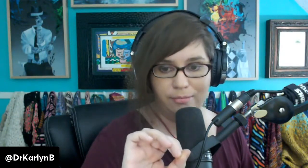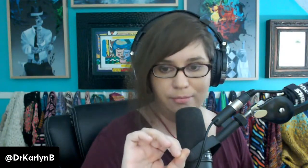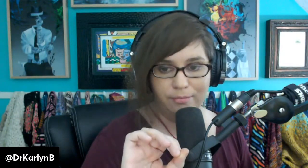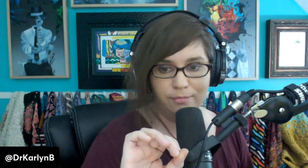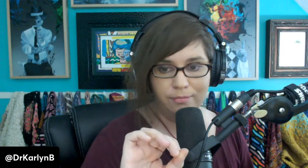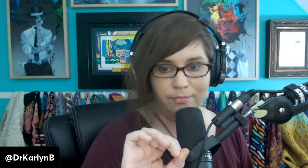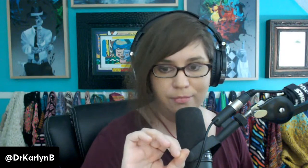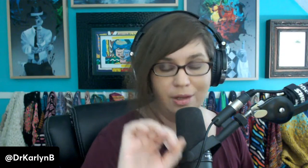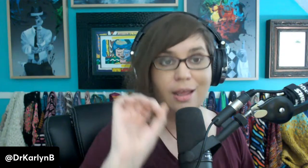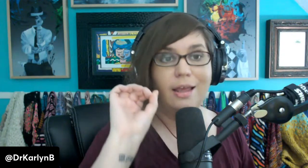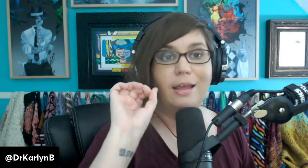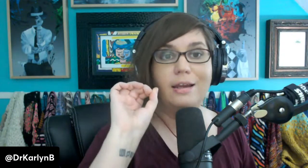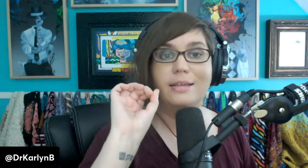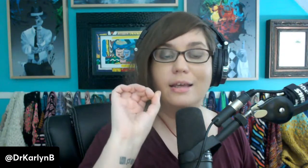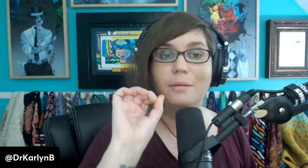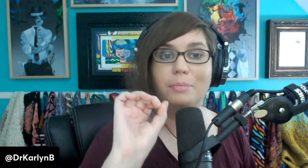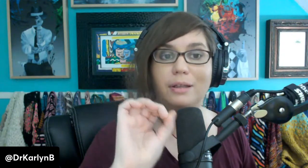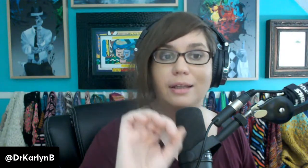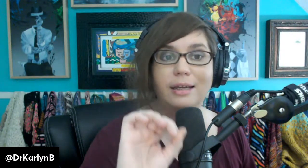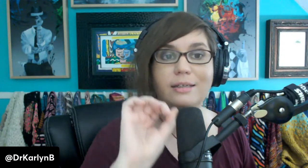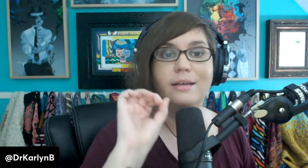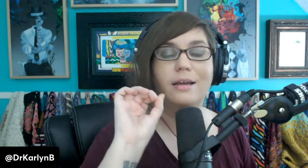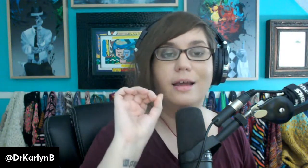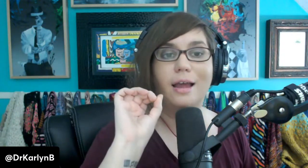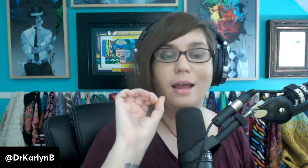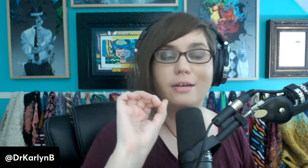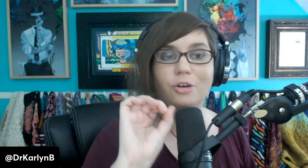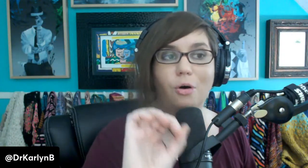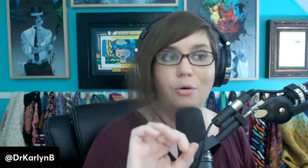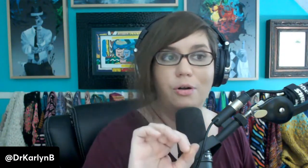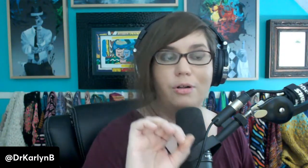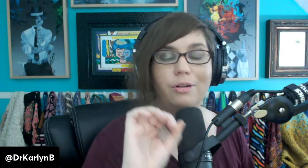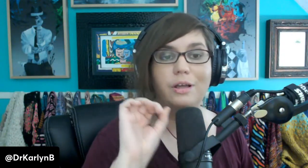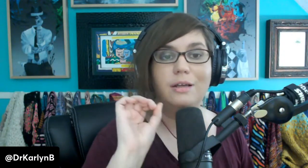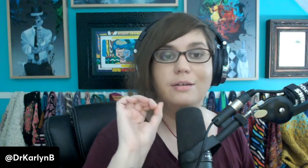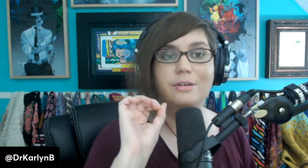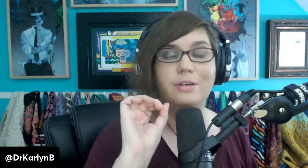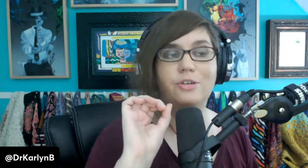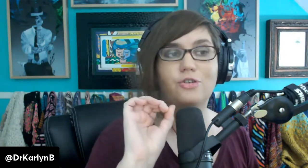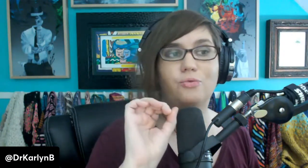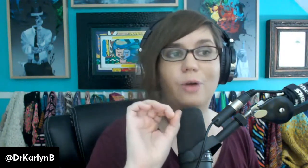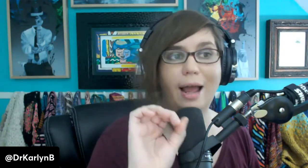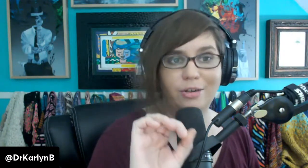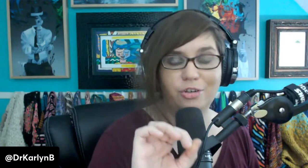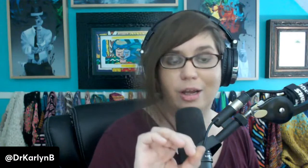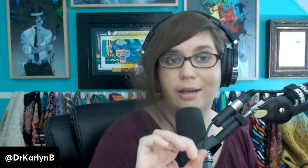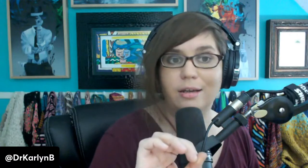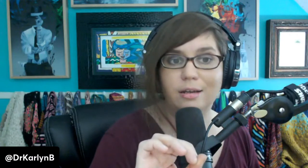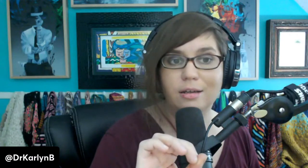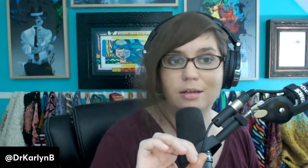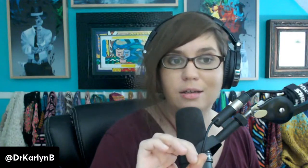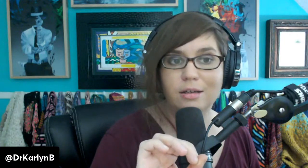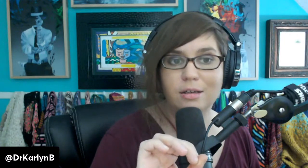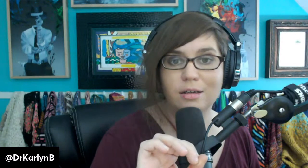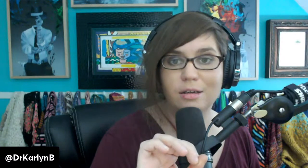distraction. It is a complete and total distraction.